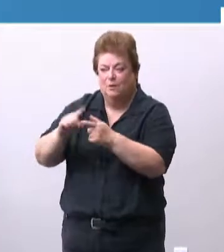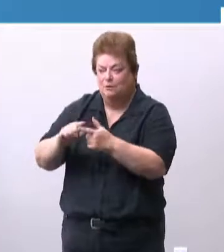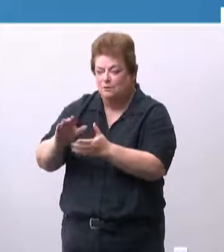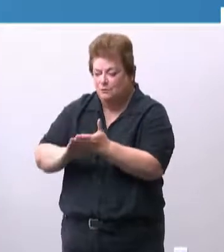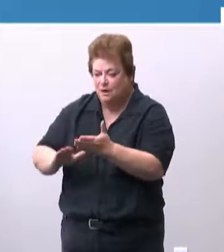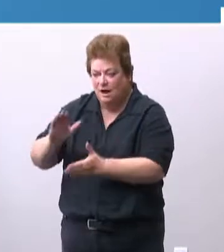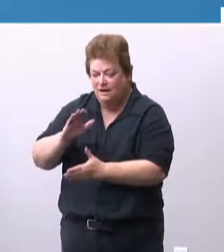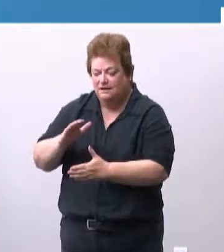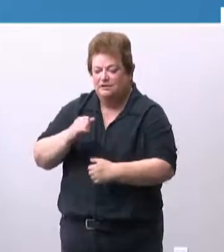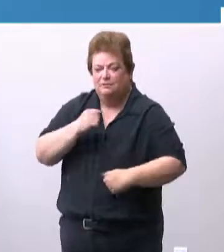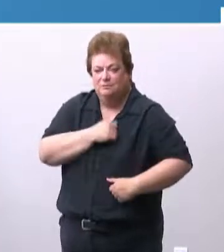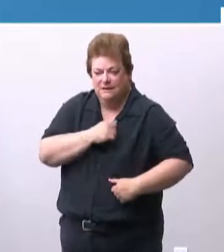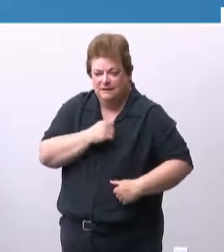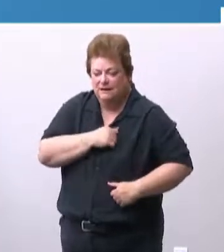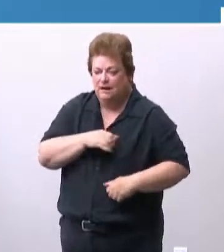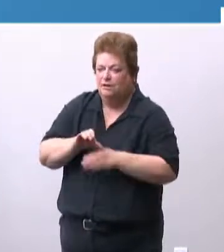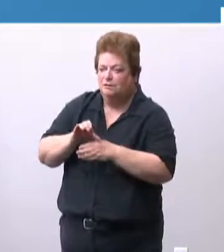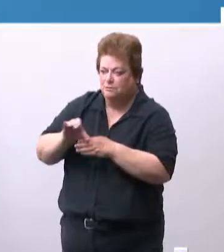military, careers,